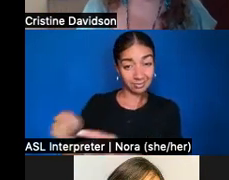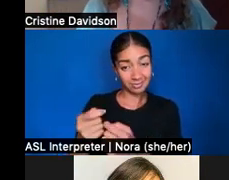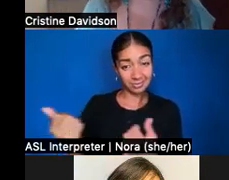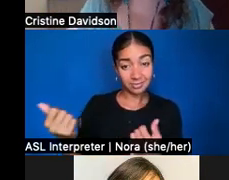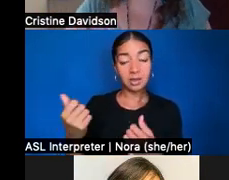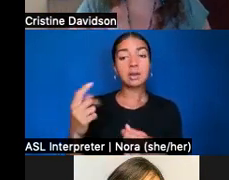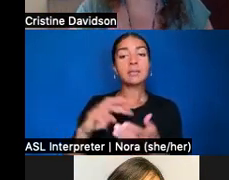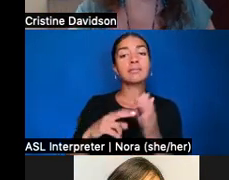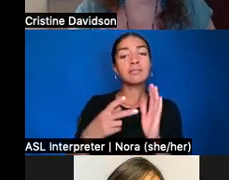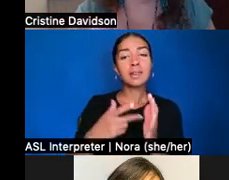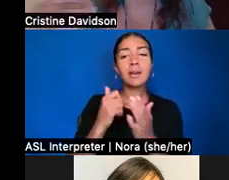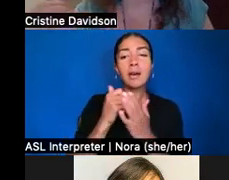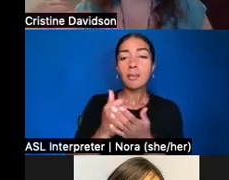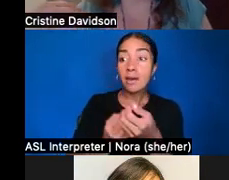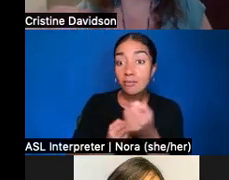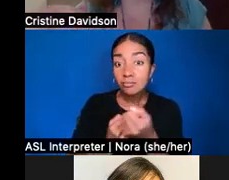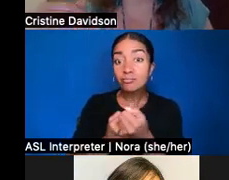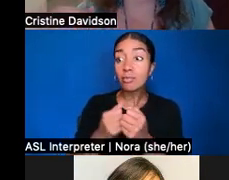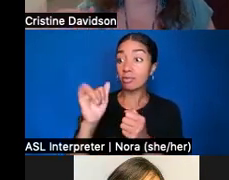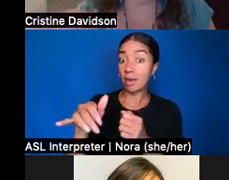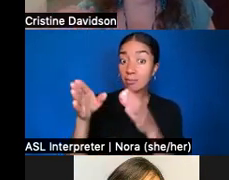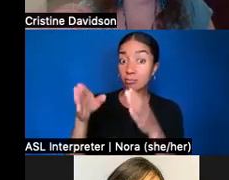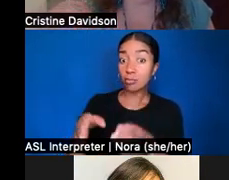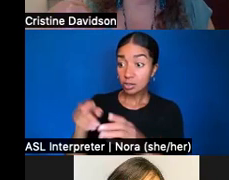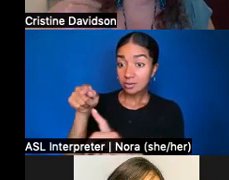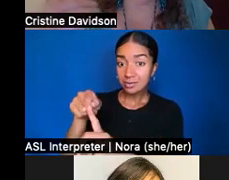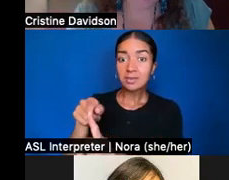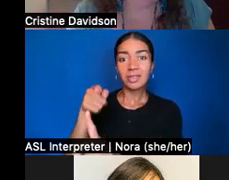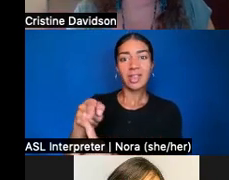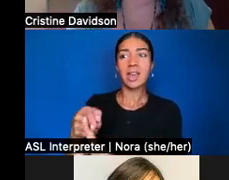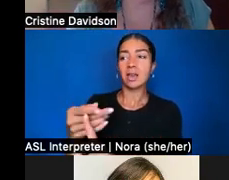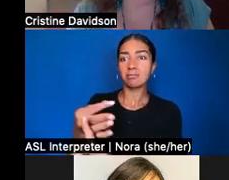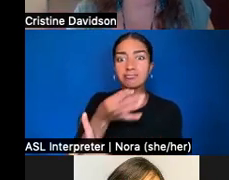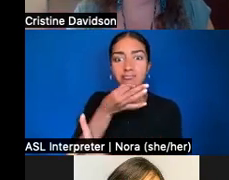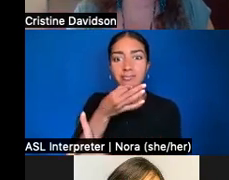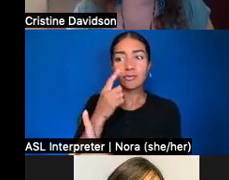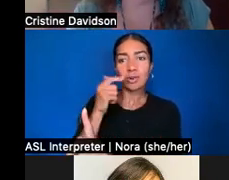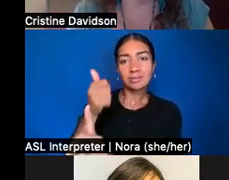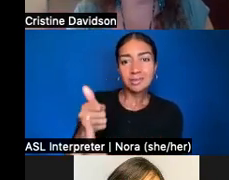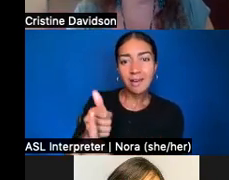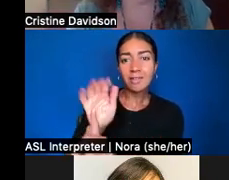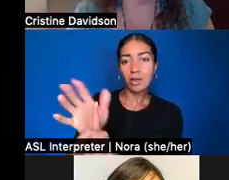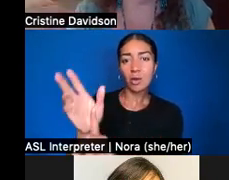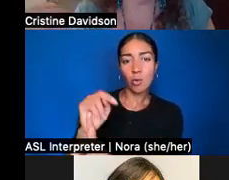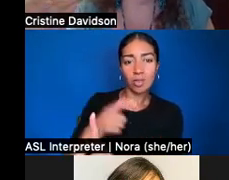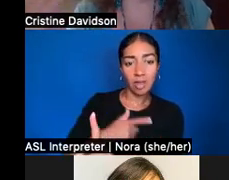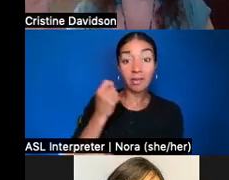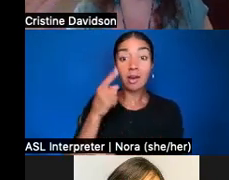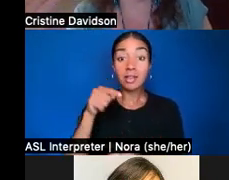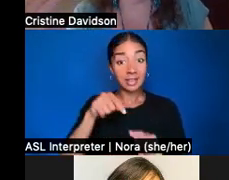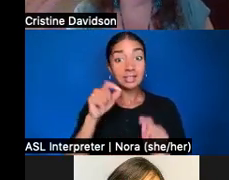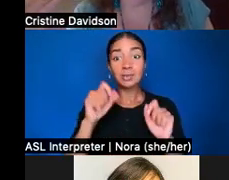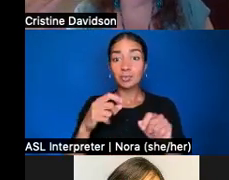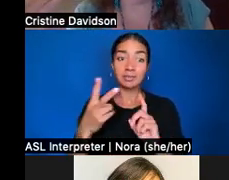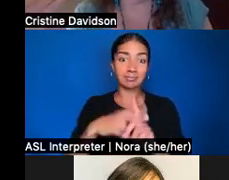own lives, right? And this is something that could be used in every area of our life as well, not just in advocacy. I mean, I do it to my